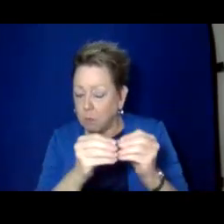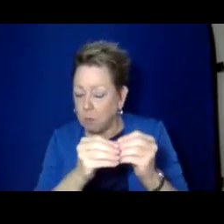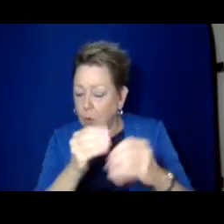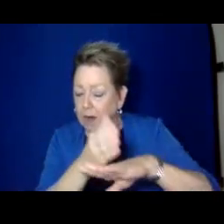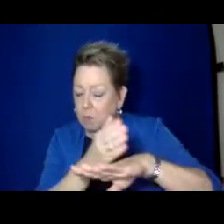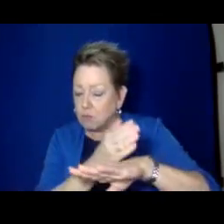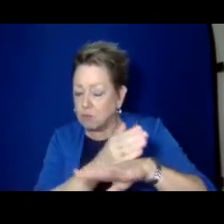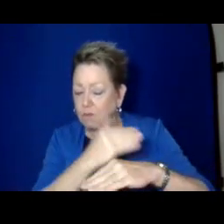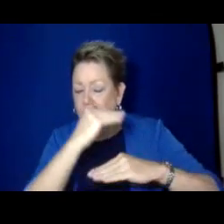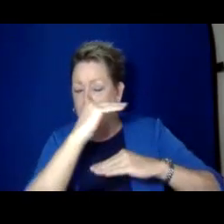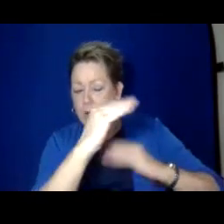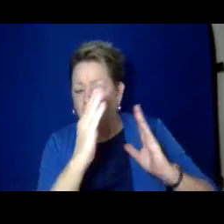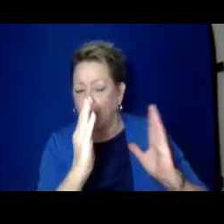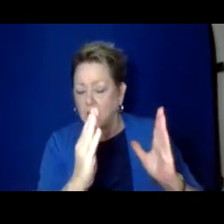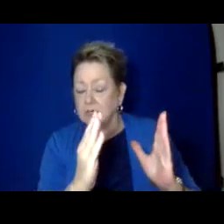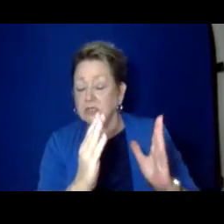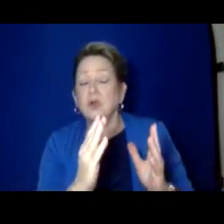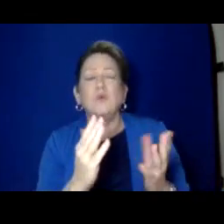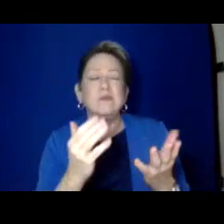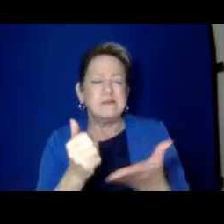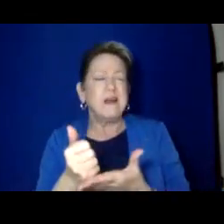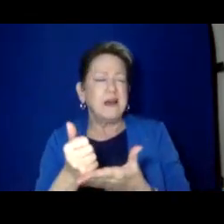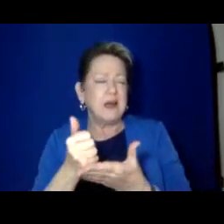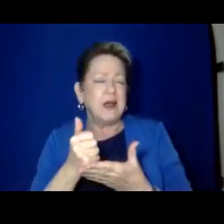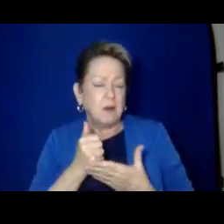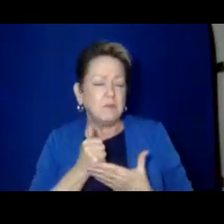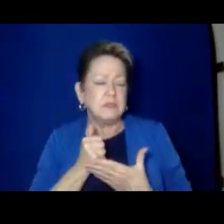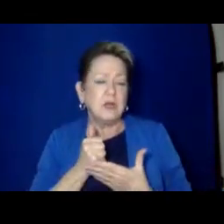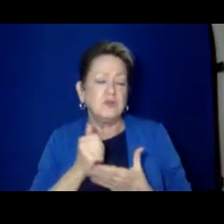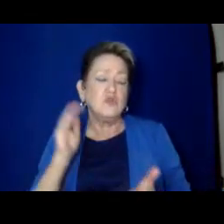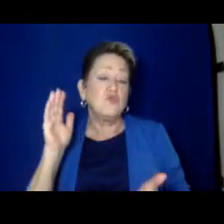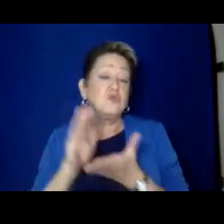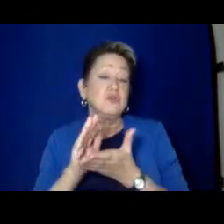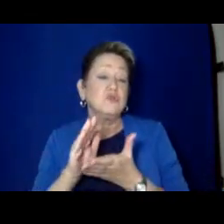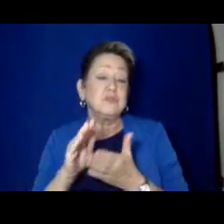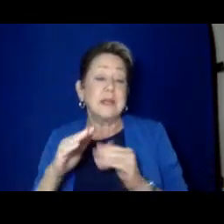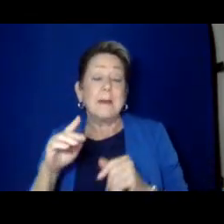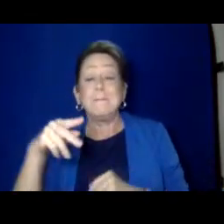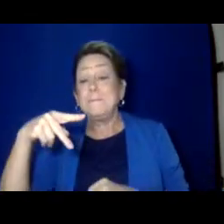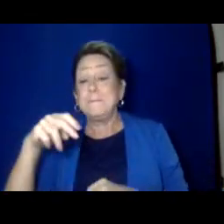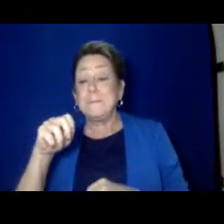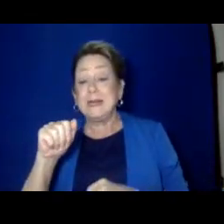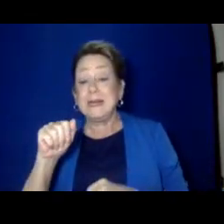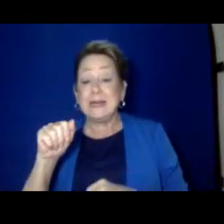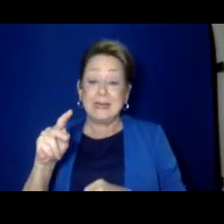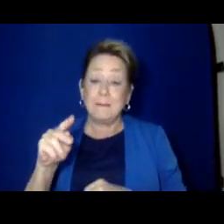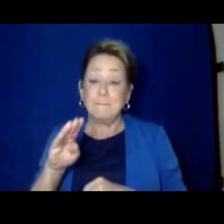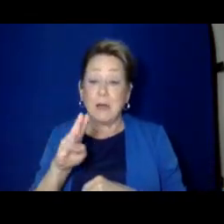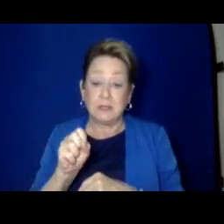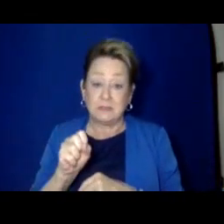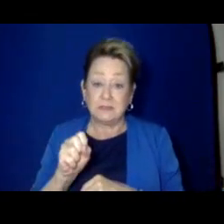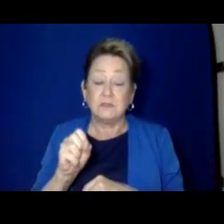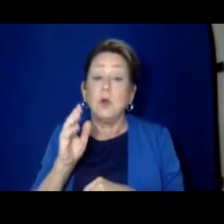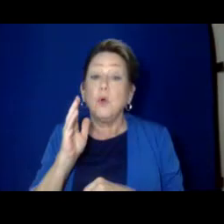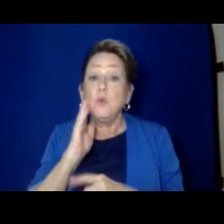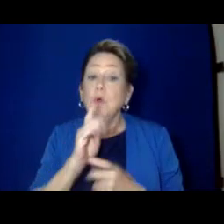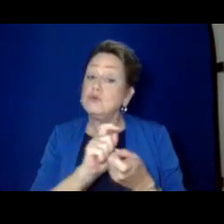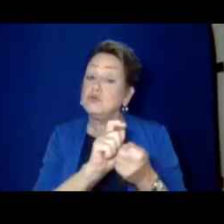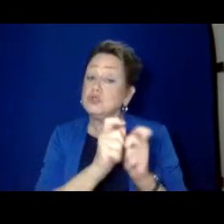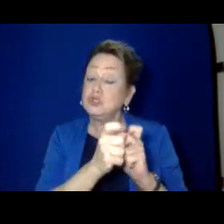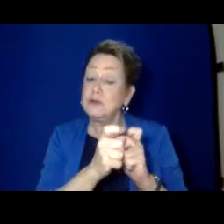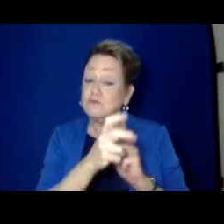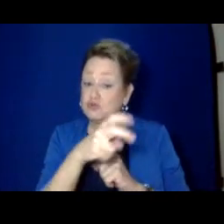it helps us reduce the number of peak buses that we need to utilize in our schedule. So it will shift trips by a minute